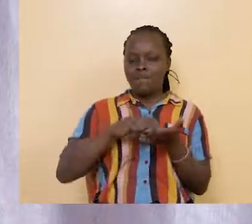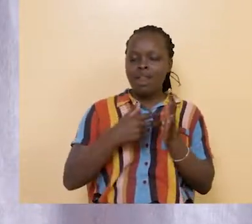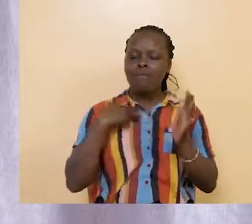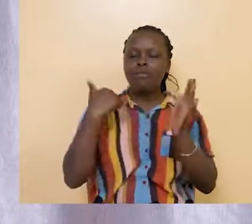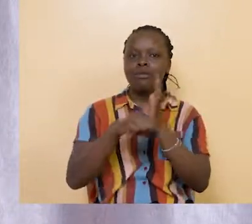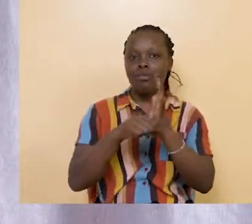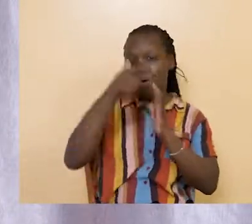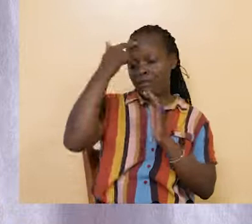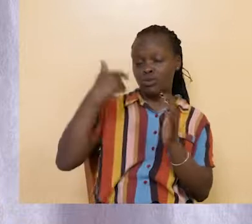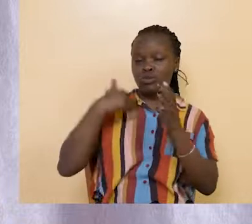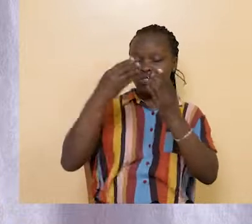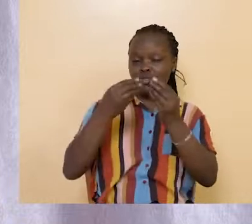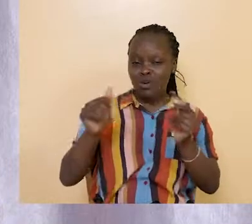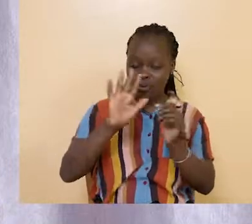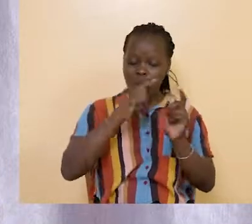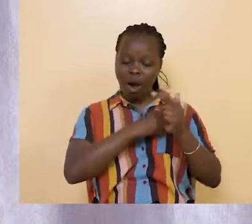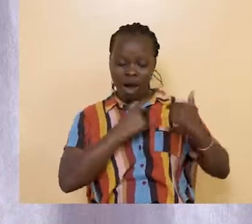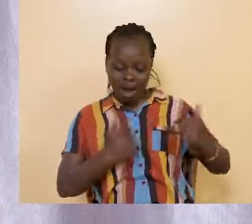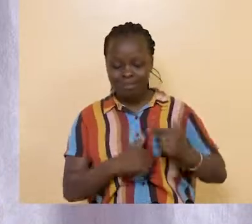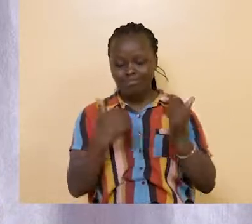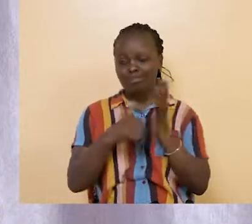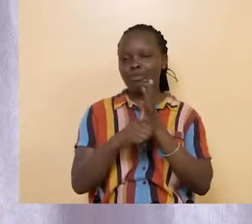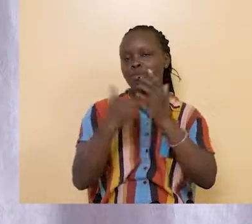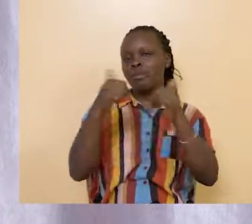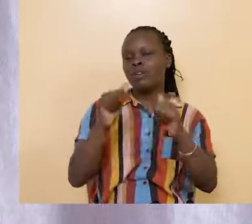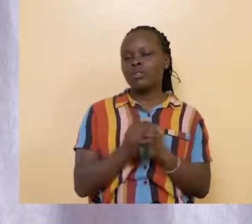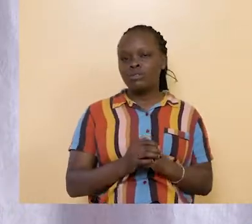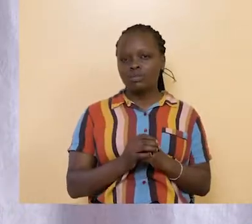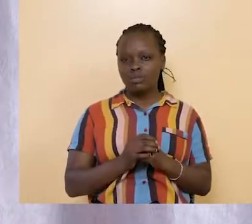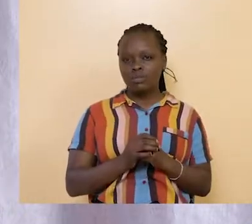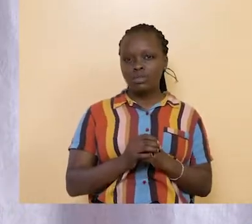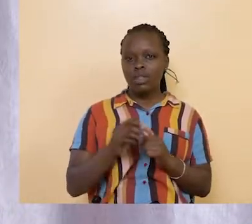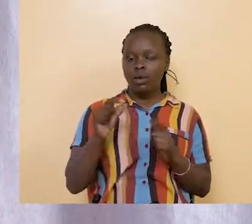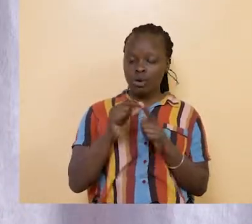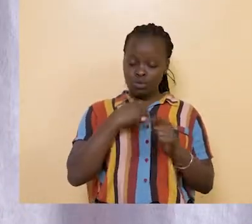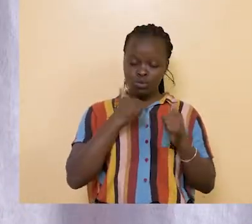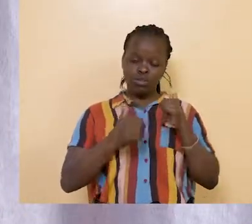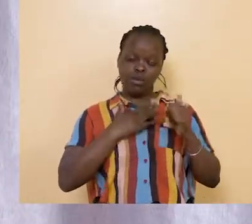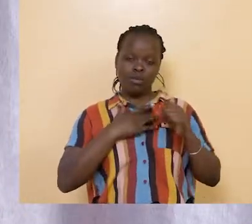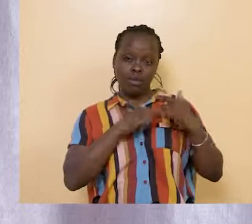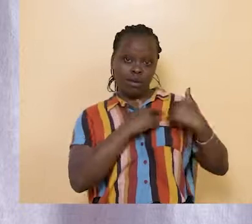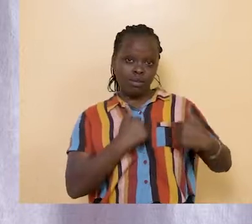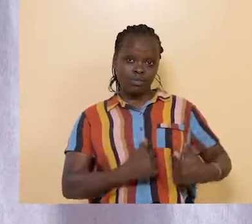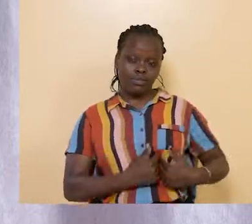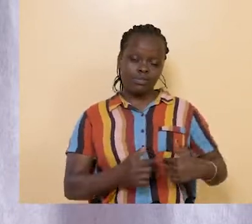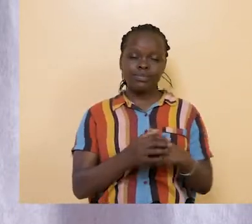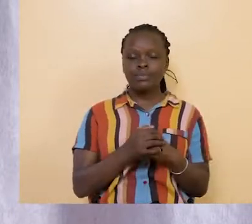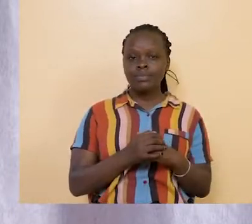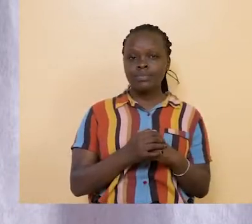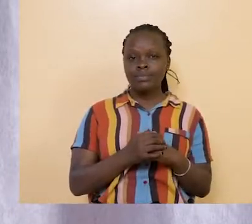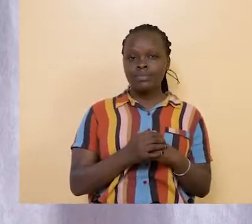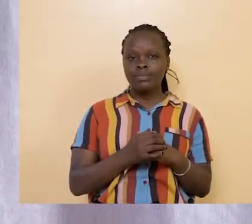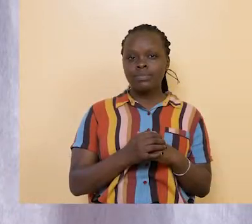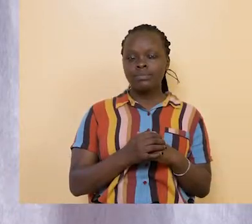problem because we haven't dealt with the root of the problem of our words, which is our hearts.